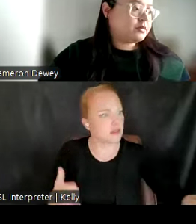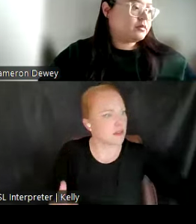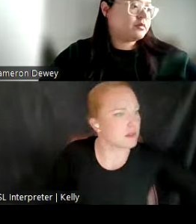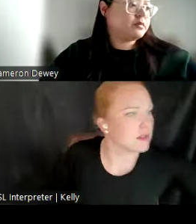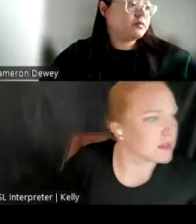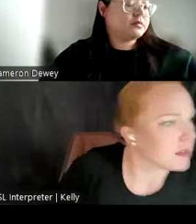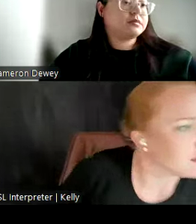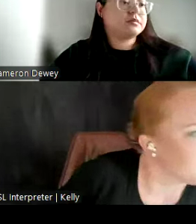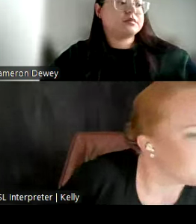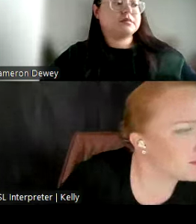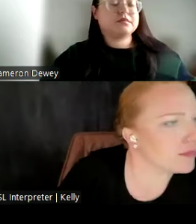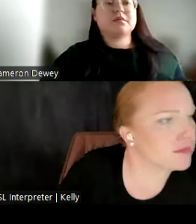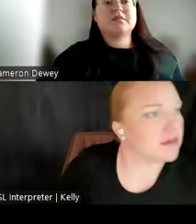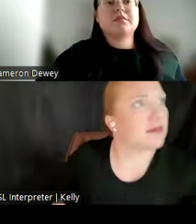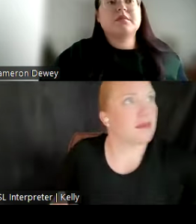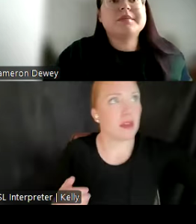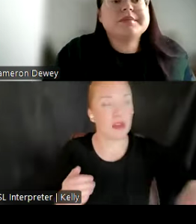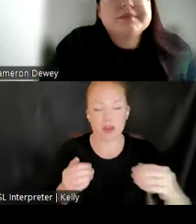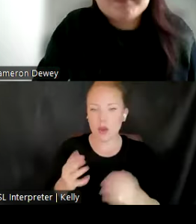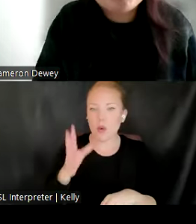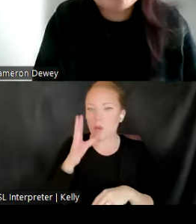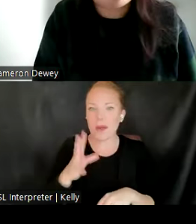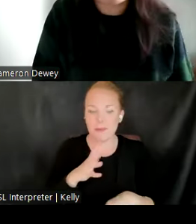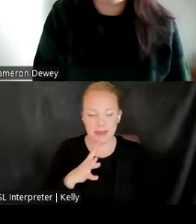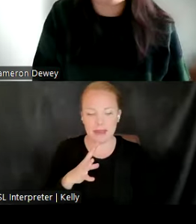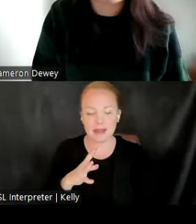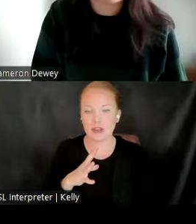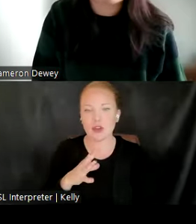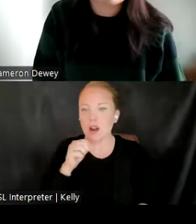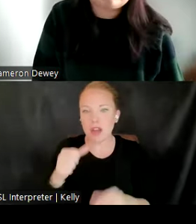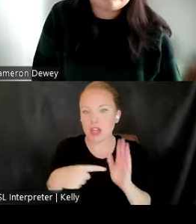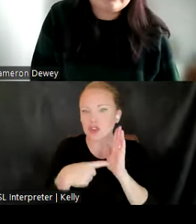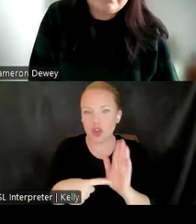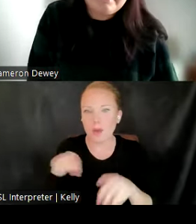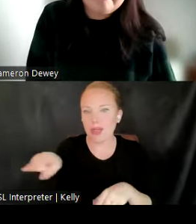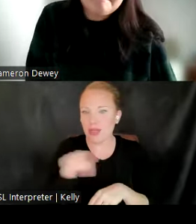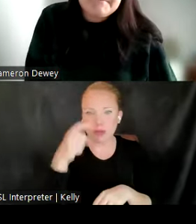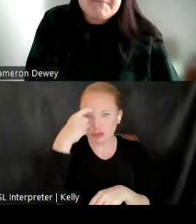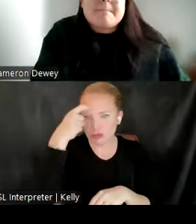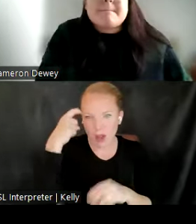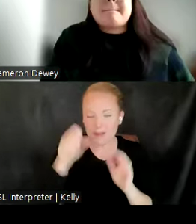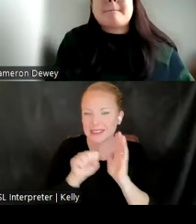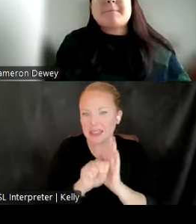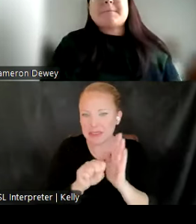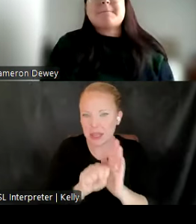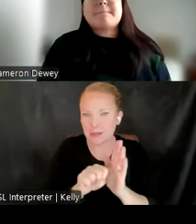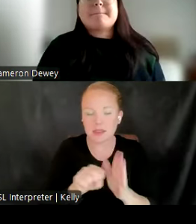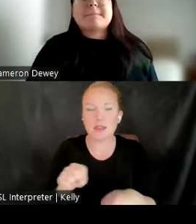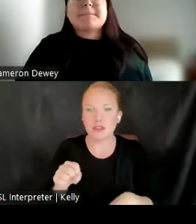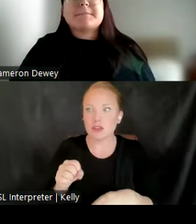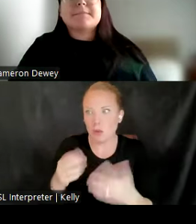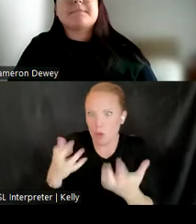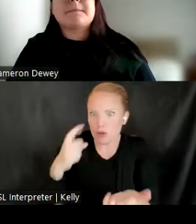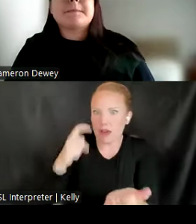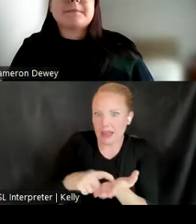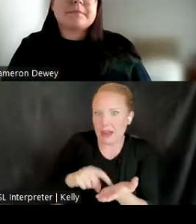women who aren't presenting those trauma symptoms. And so we still don't want to invalidate their trauma,